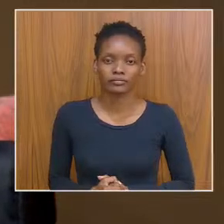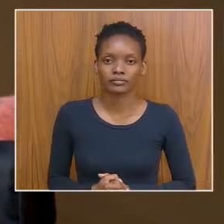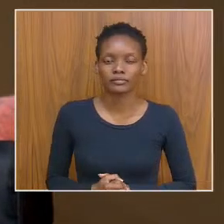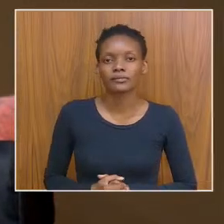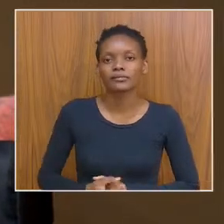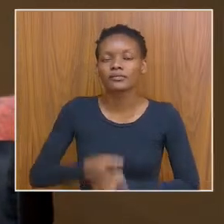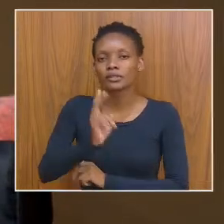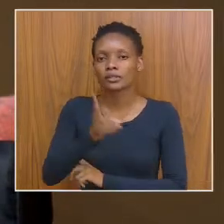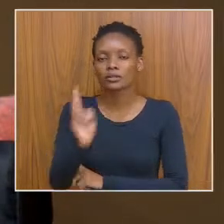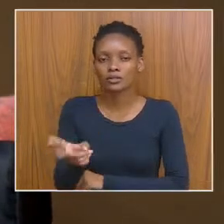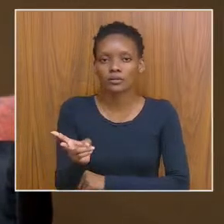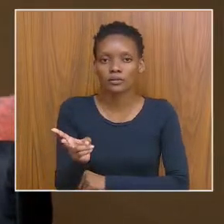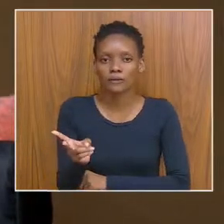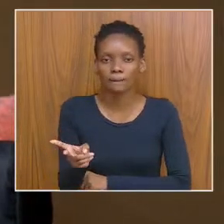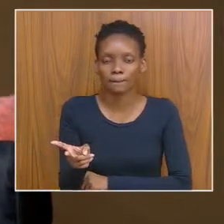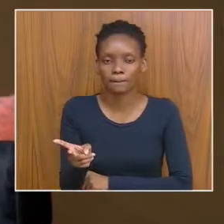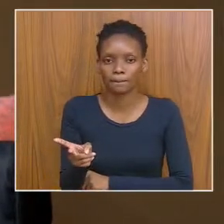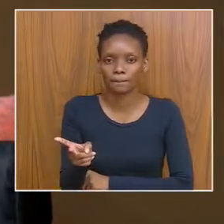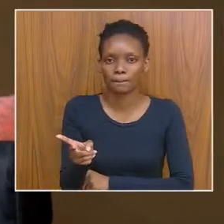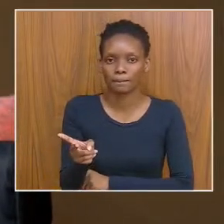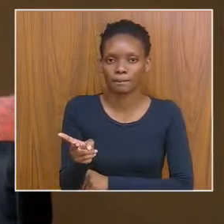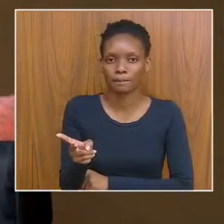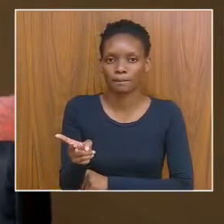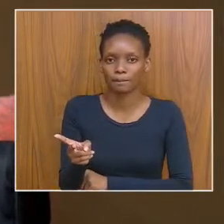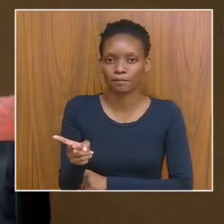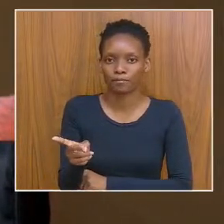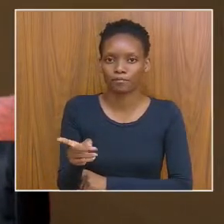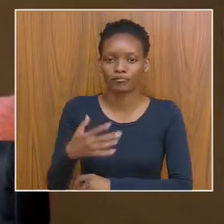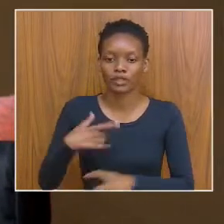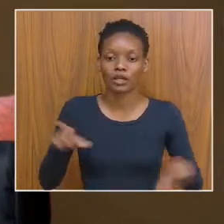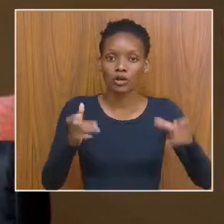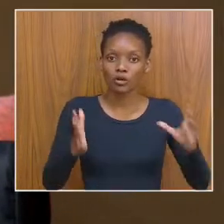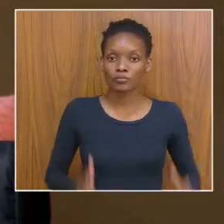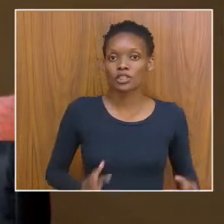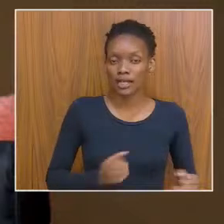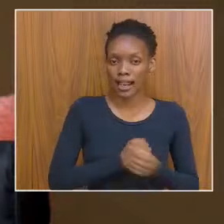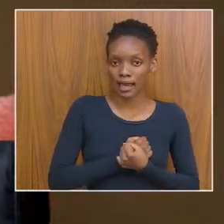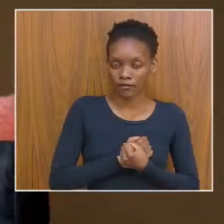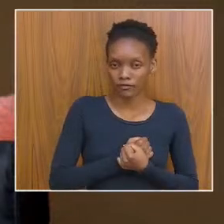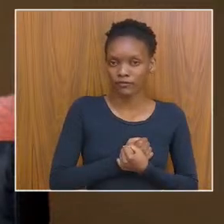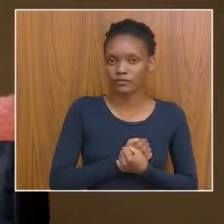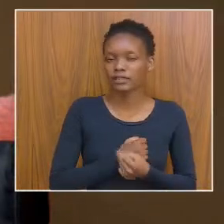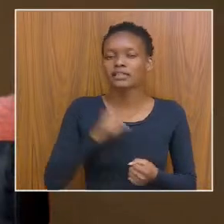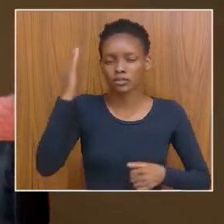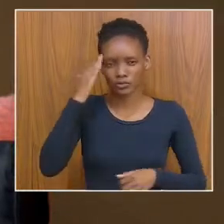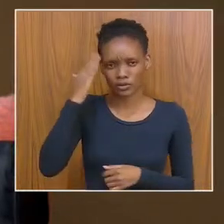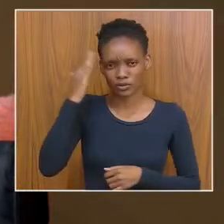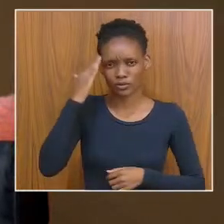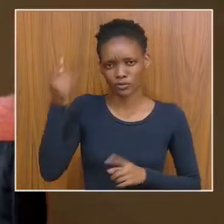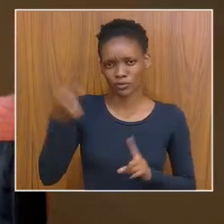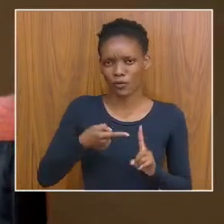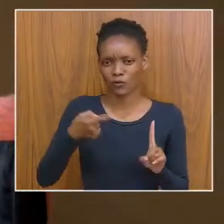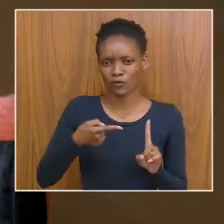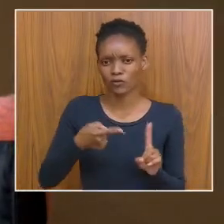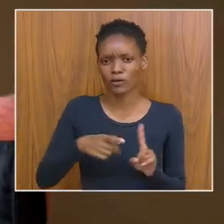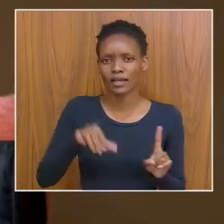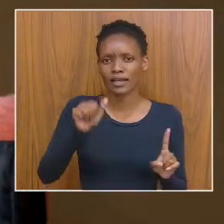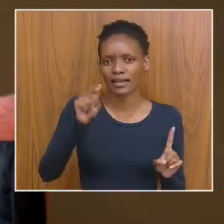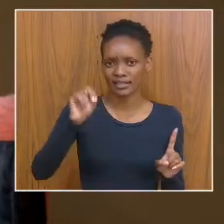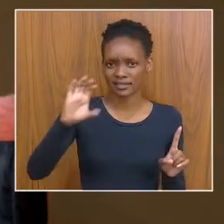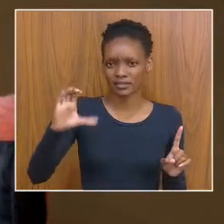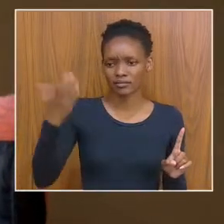And then regarding Commissioner Love, it's known that she's a former ANC